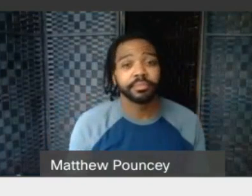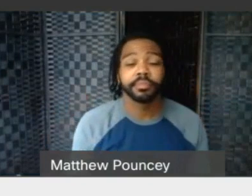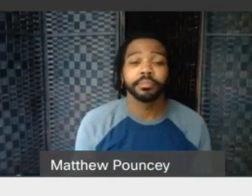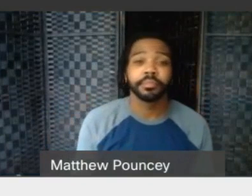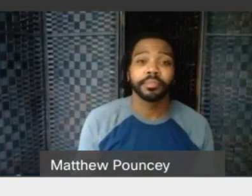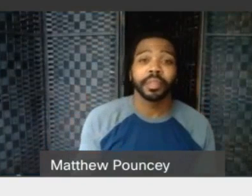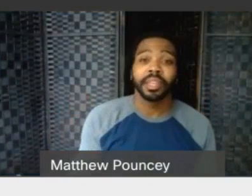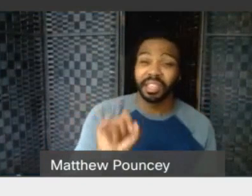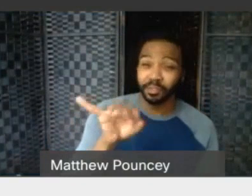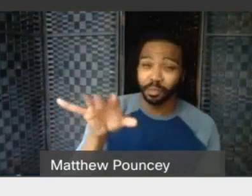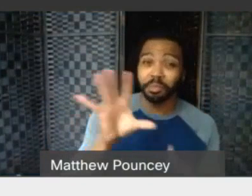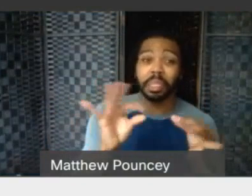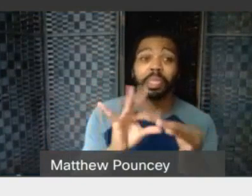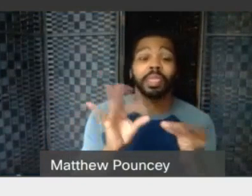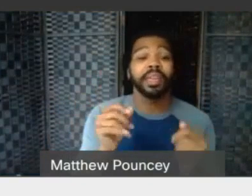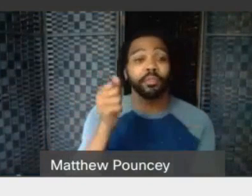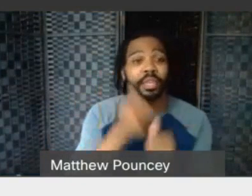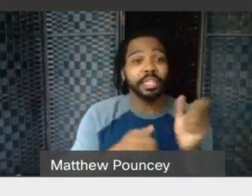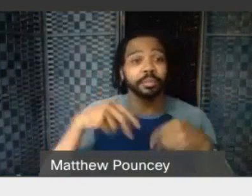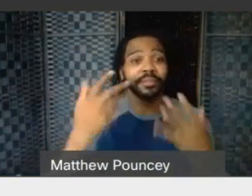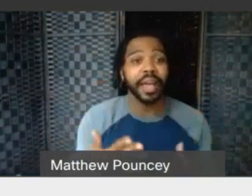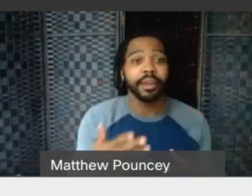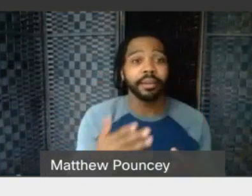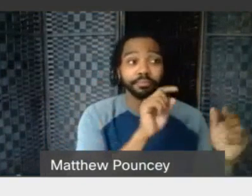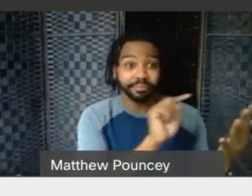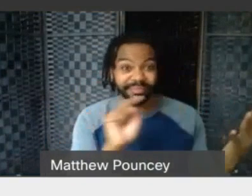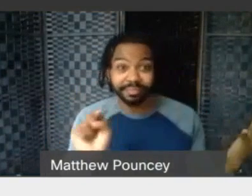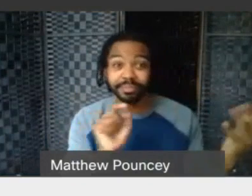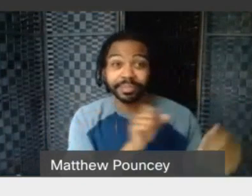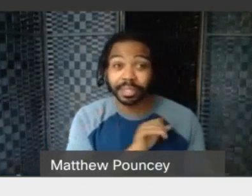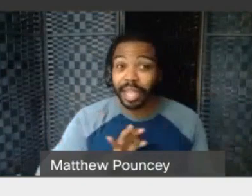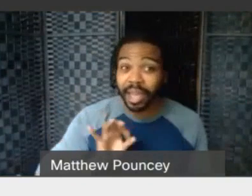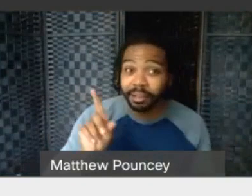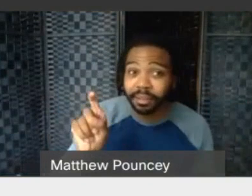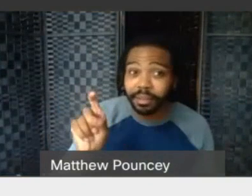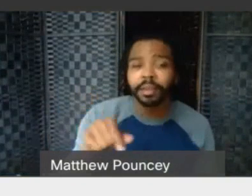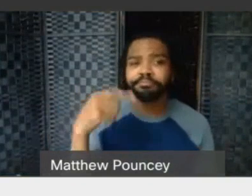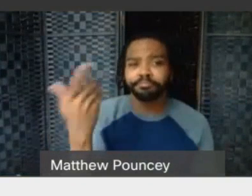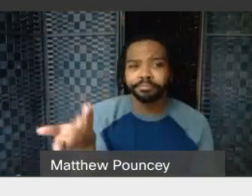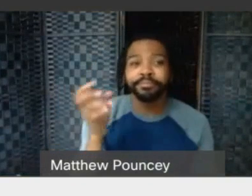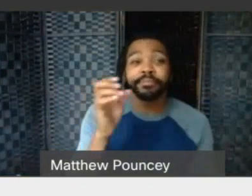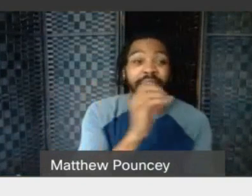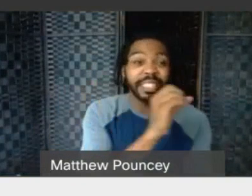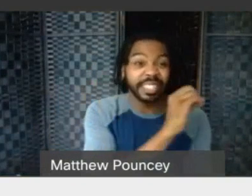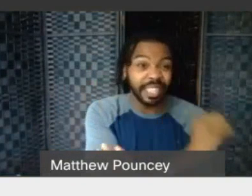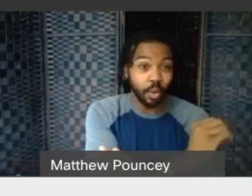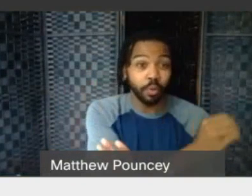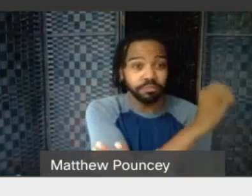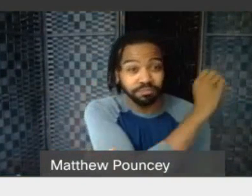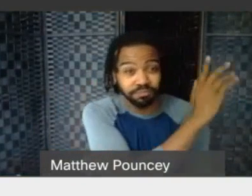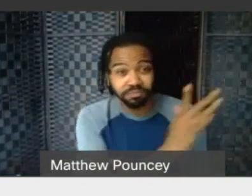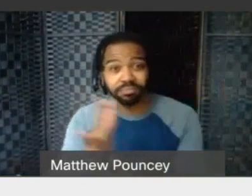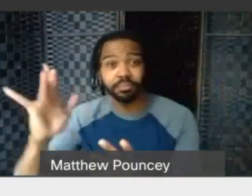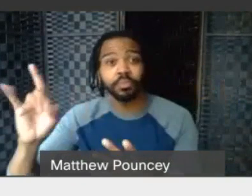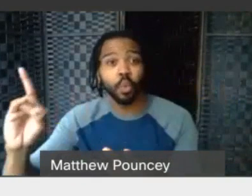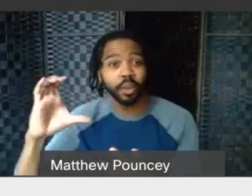So if you're talking about by provider, but for staff, it goes from 0% up to